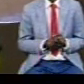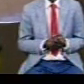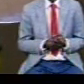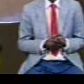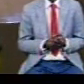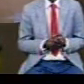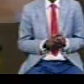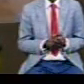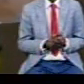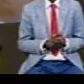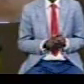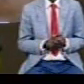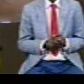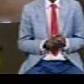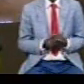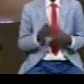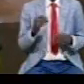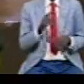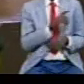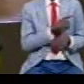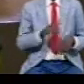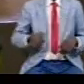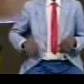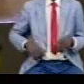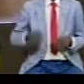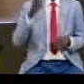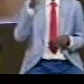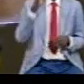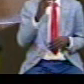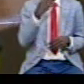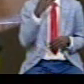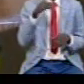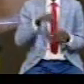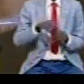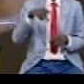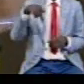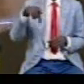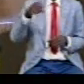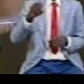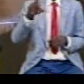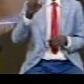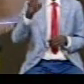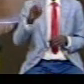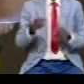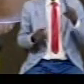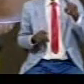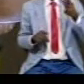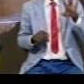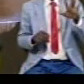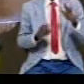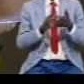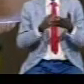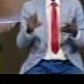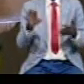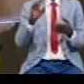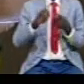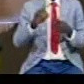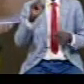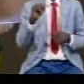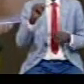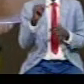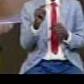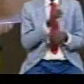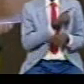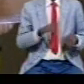The word of God says in Psalm 145, verses 9 to 11, the Lord